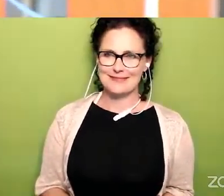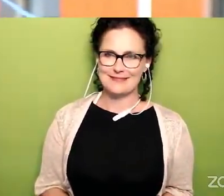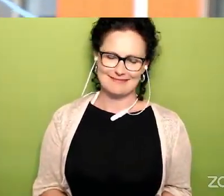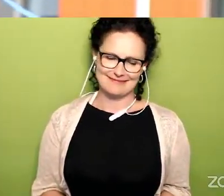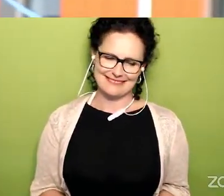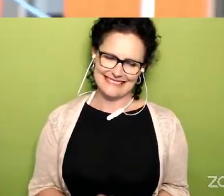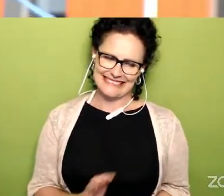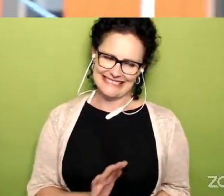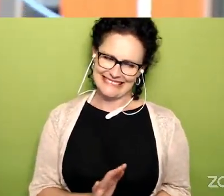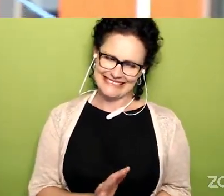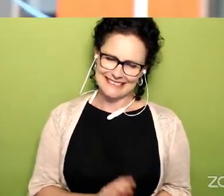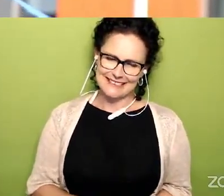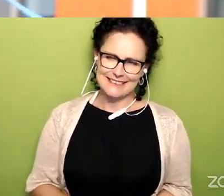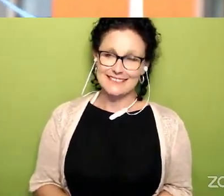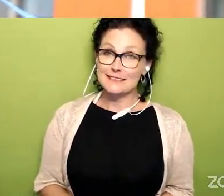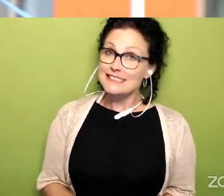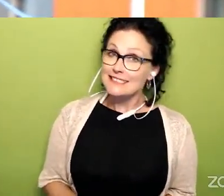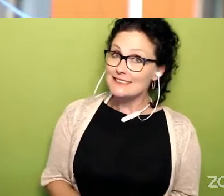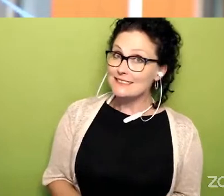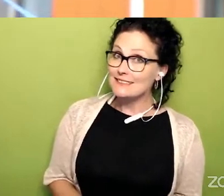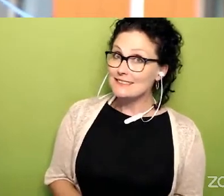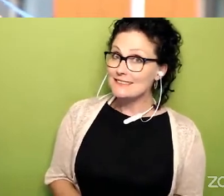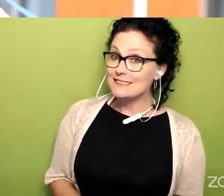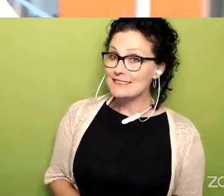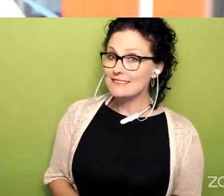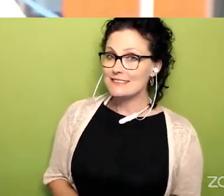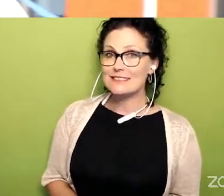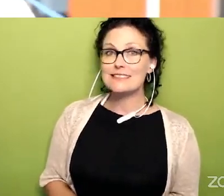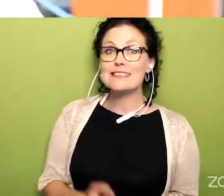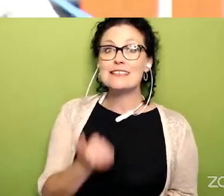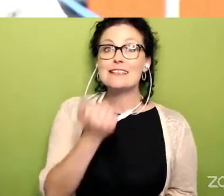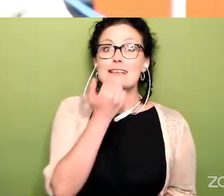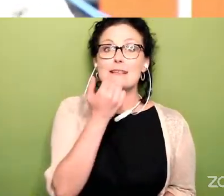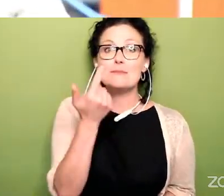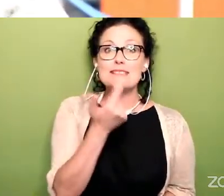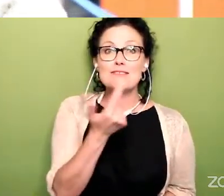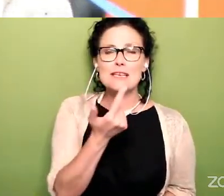and future is trying to love and care for you?